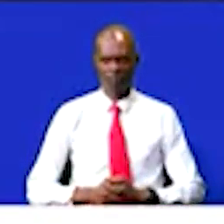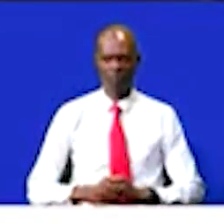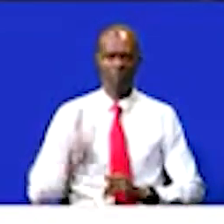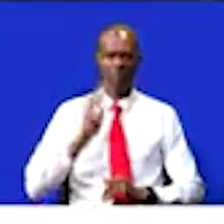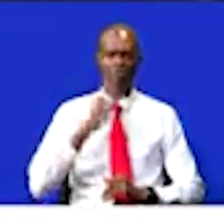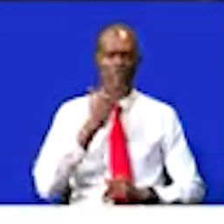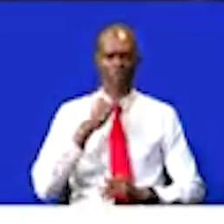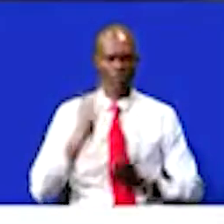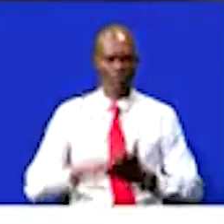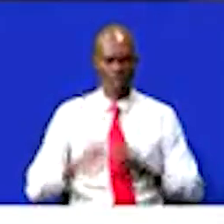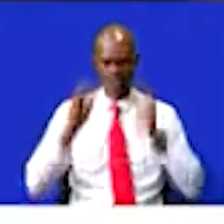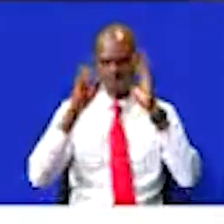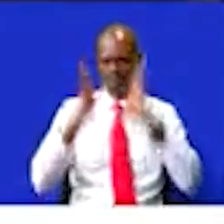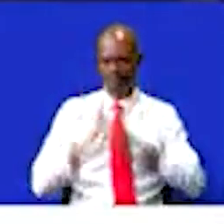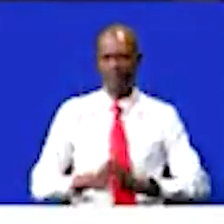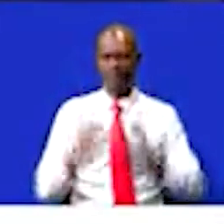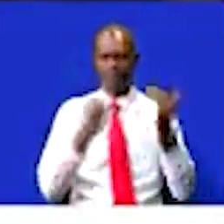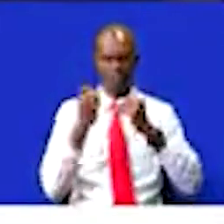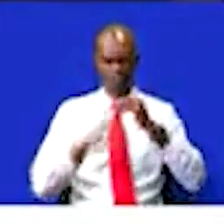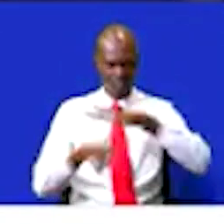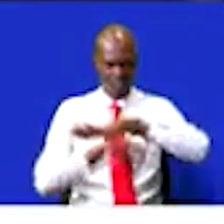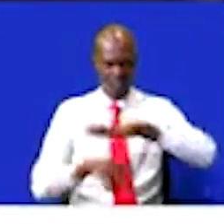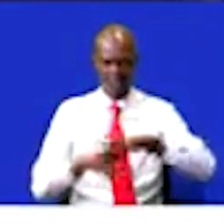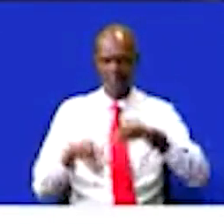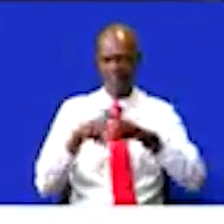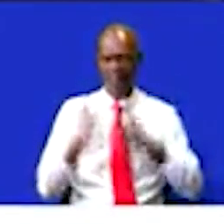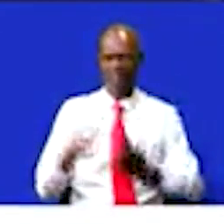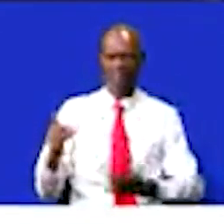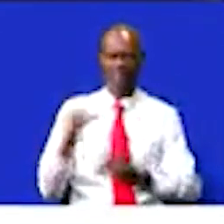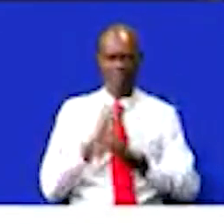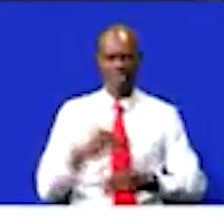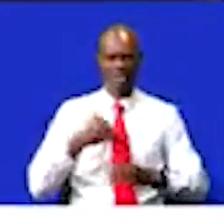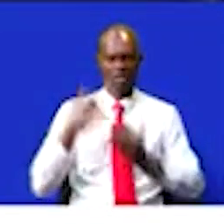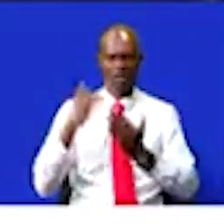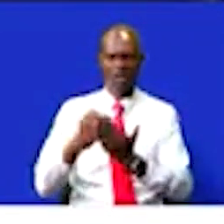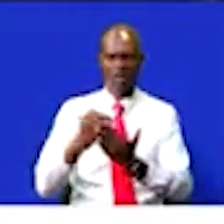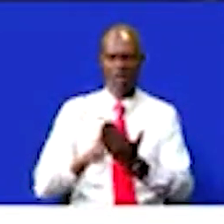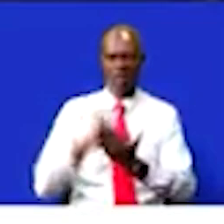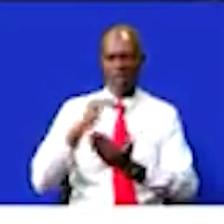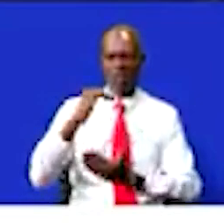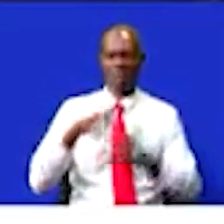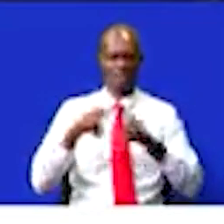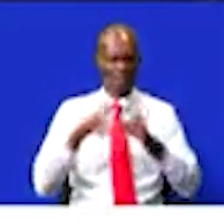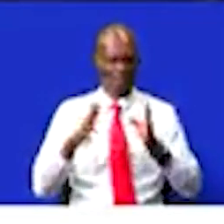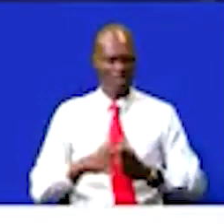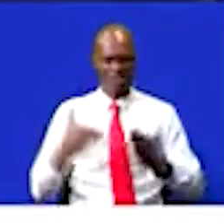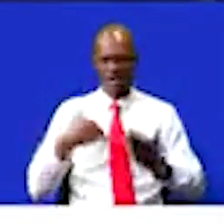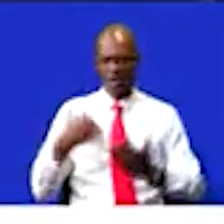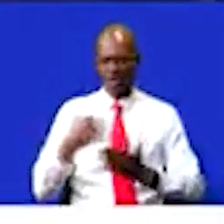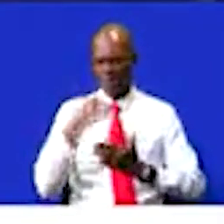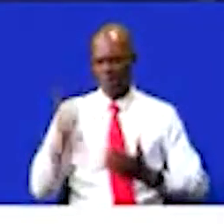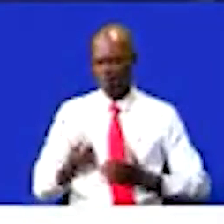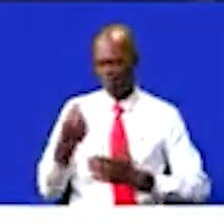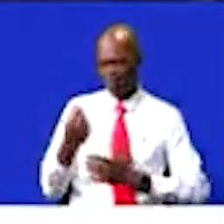Tungependa mwalimu wa chekechea akiajiriwa, kuwe na promotion, kuwe na allowances, na